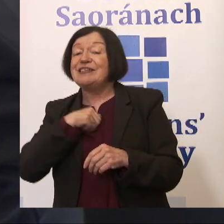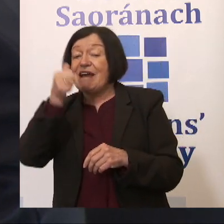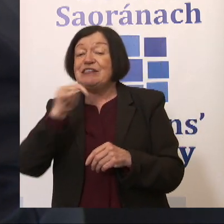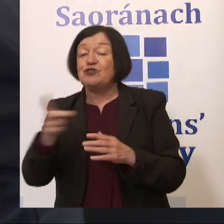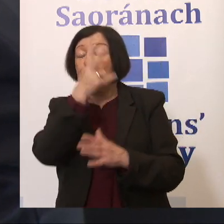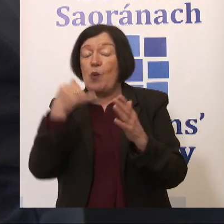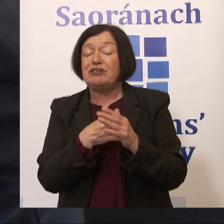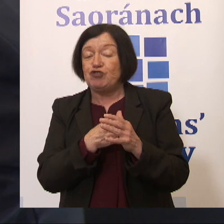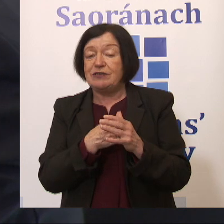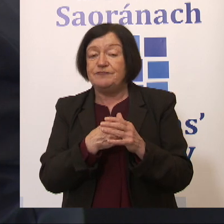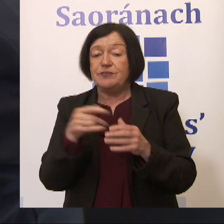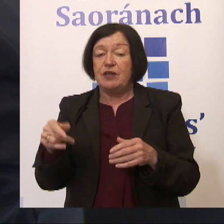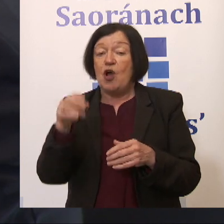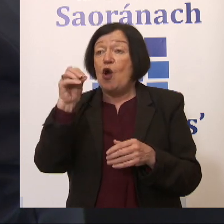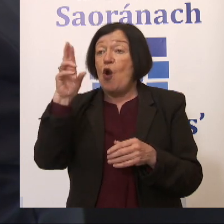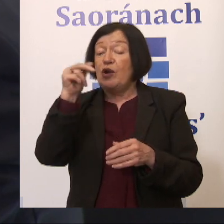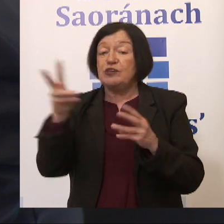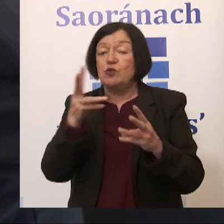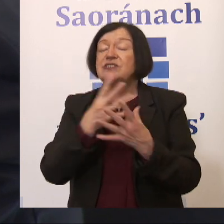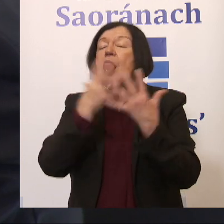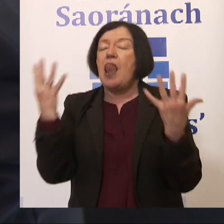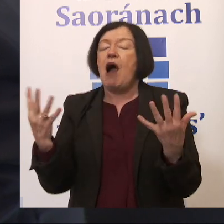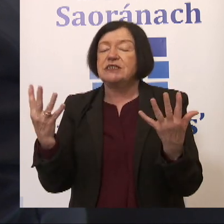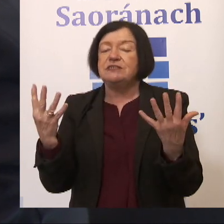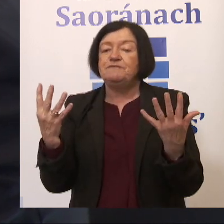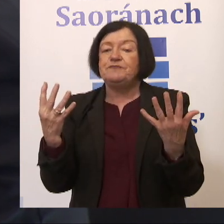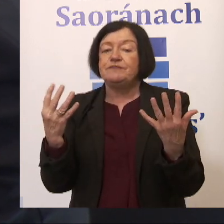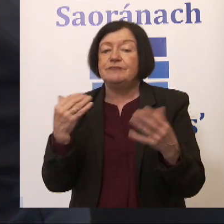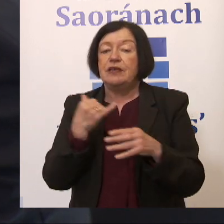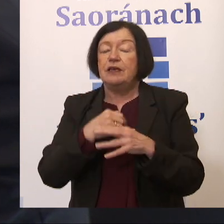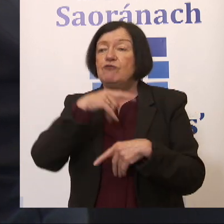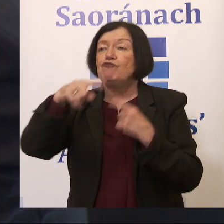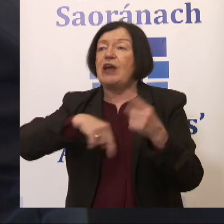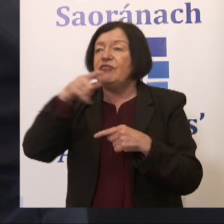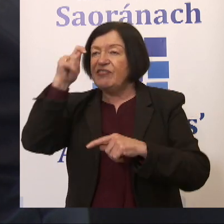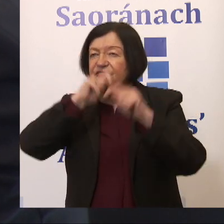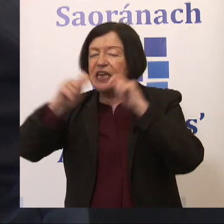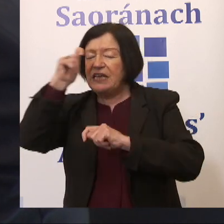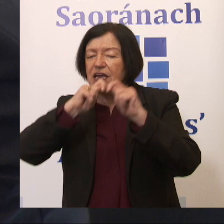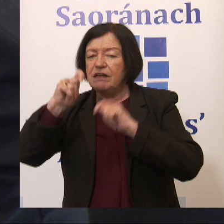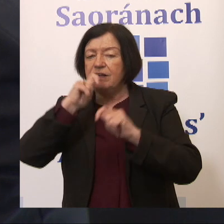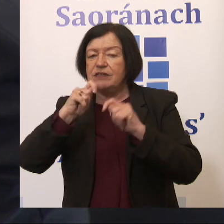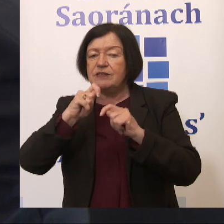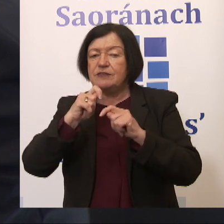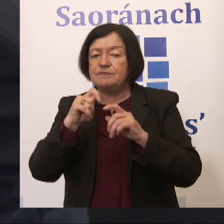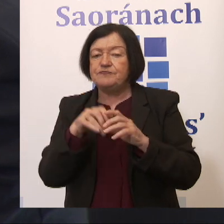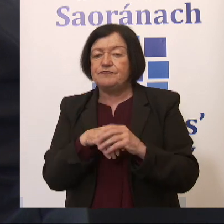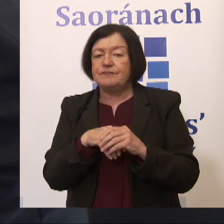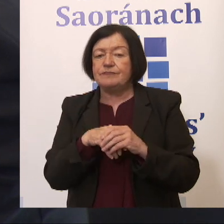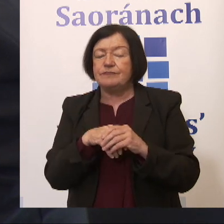question. Áinle has worked, I suppose, a lot in around the thinking around